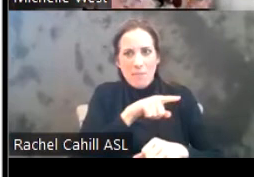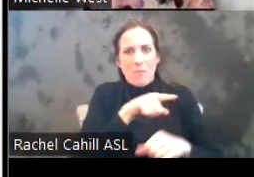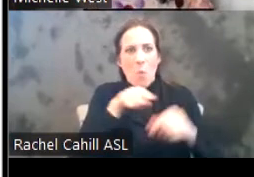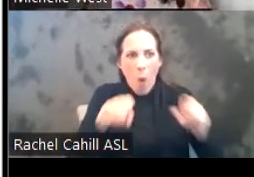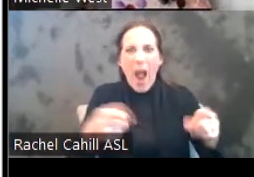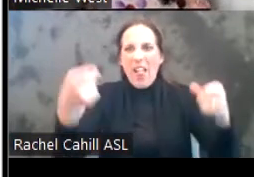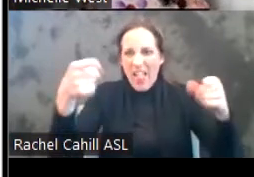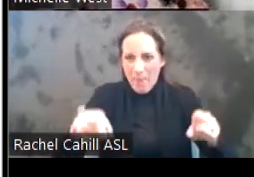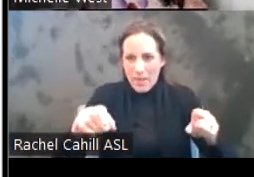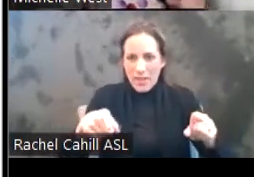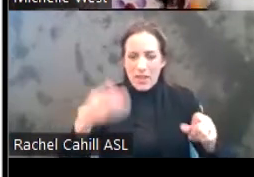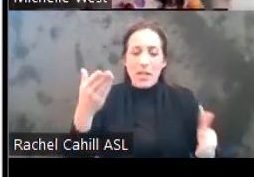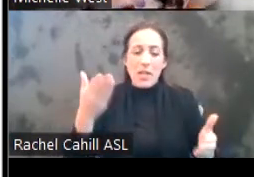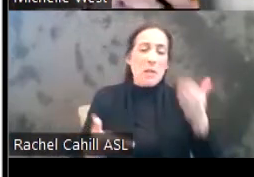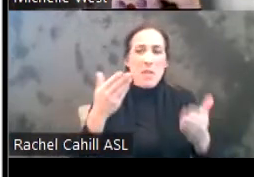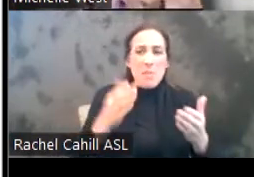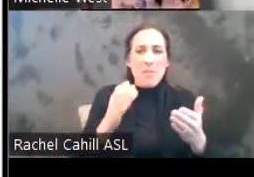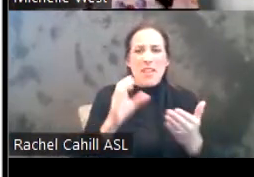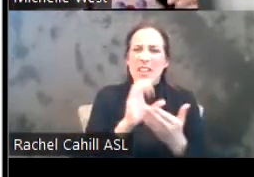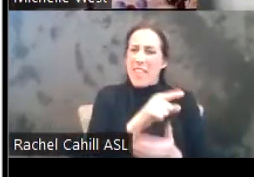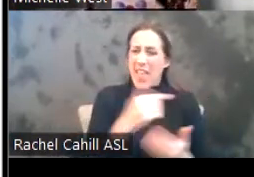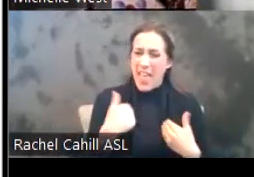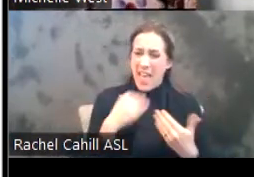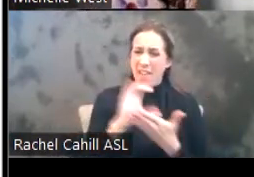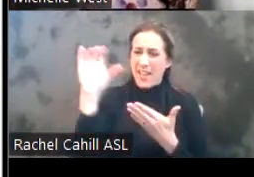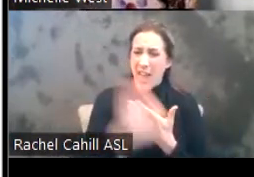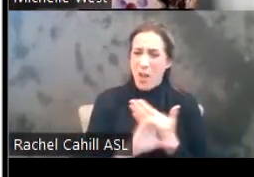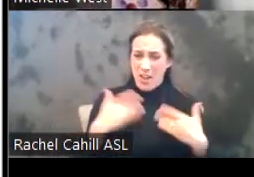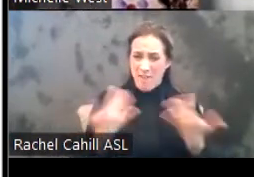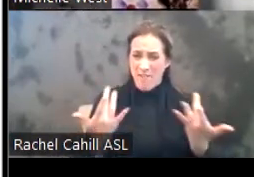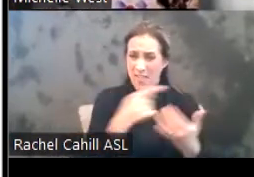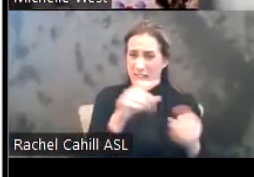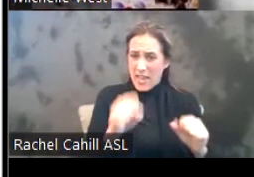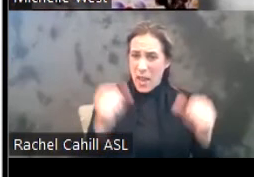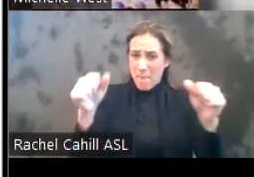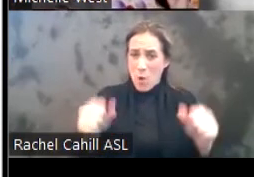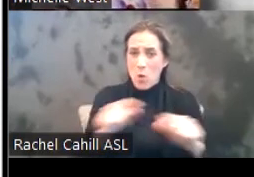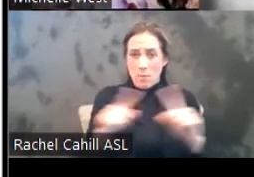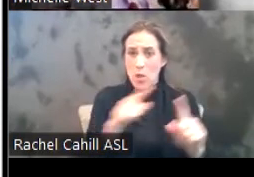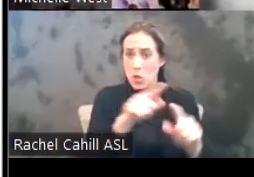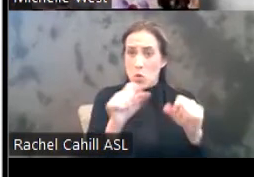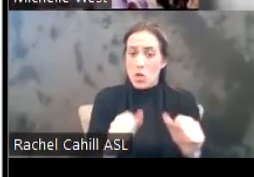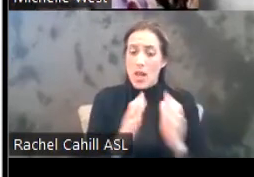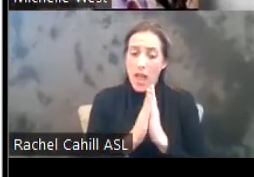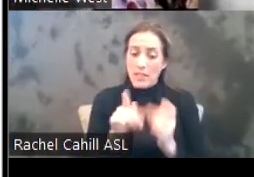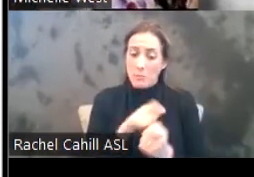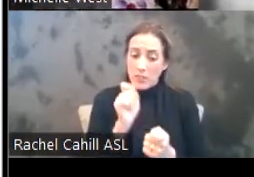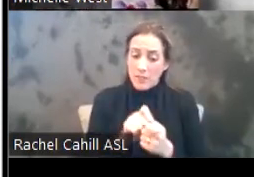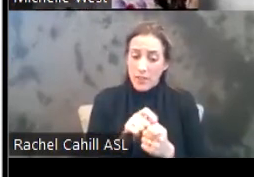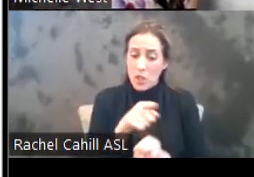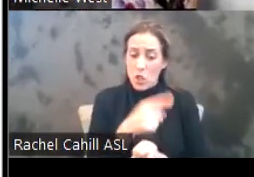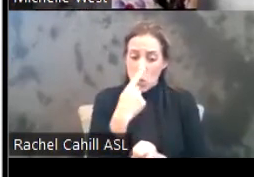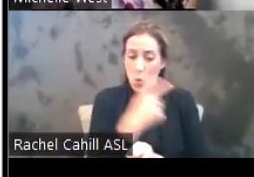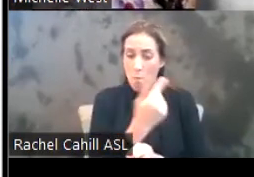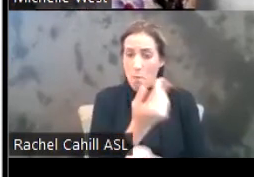And they might have places on a calendar of events where they can put it, but then you want to ask them specifically to come